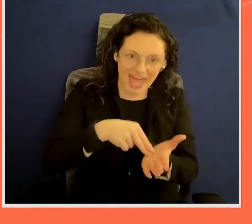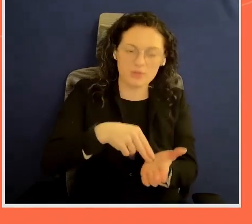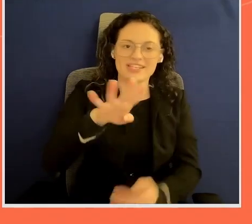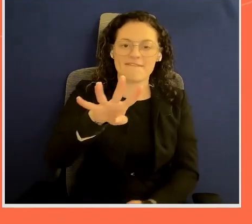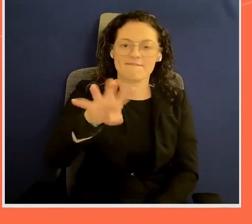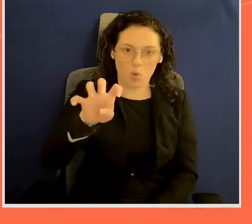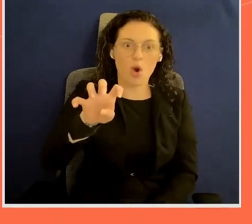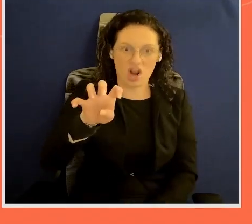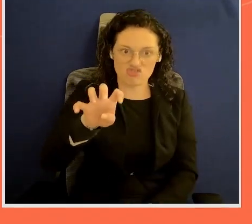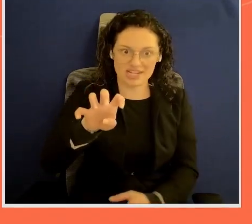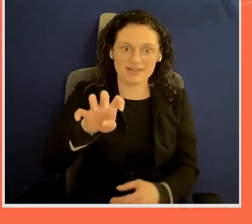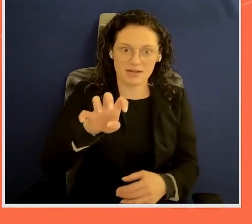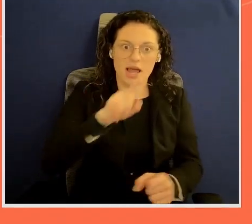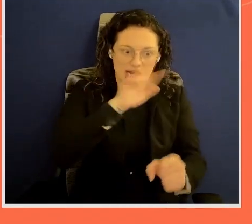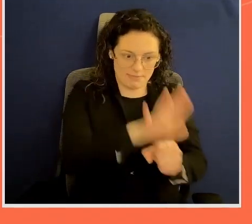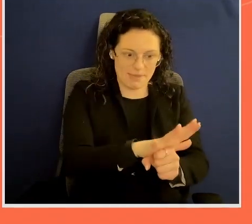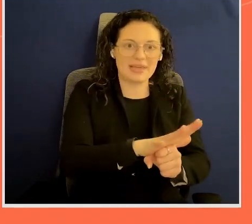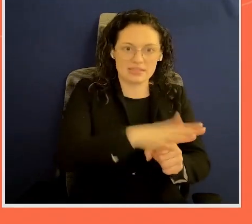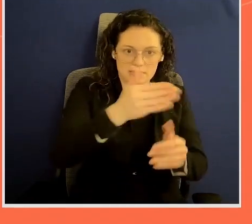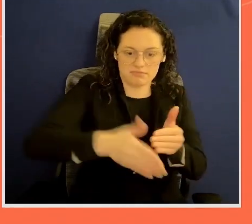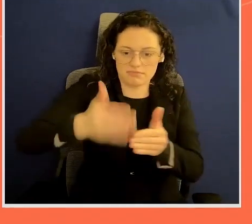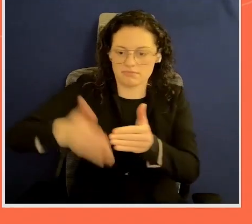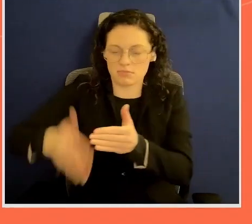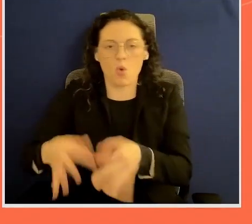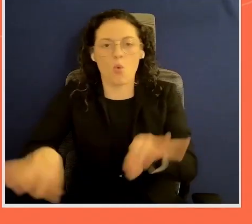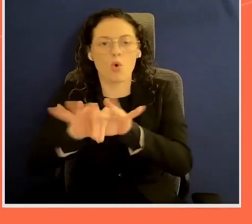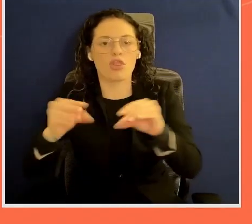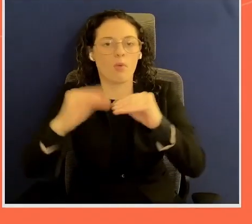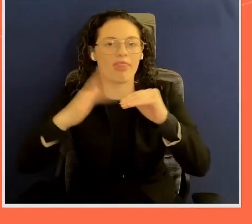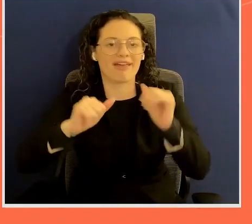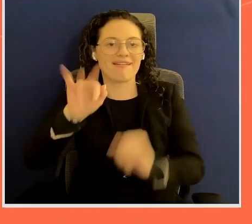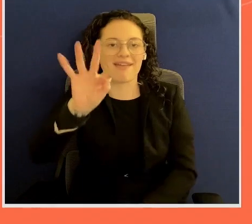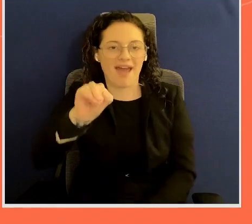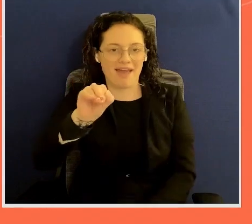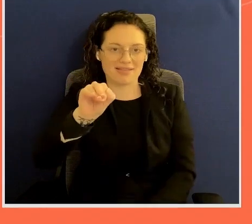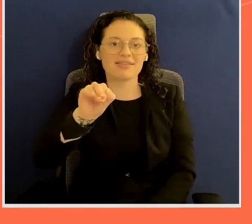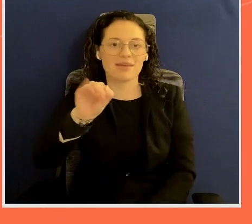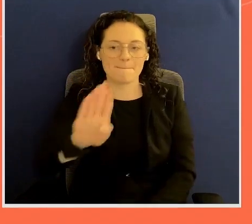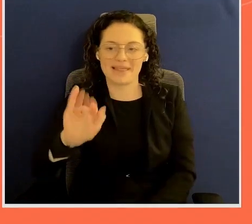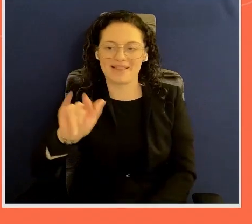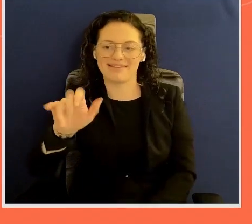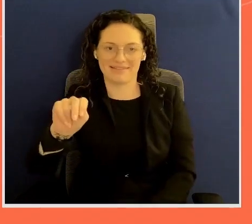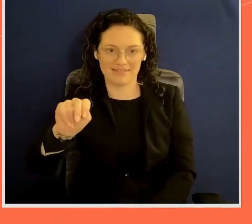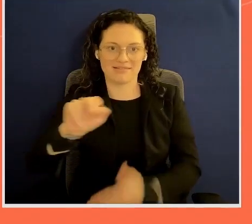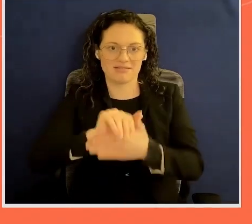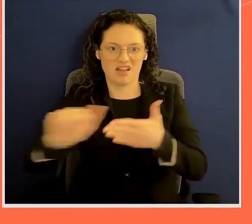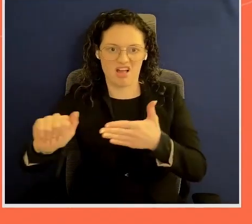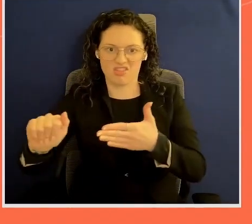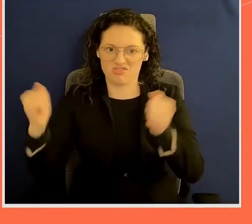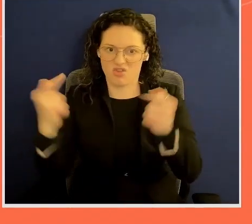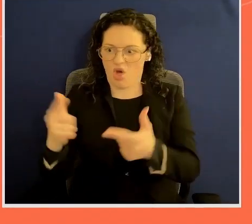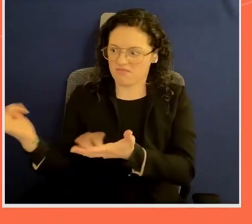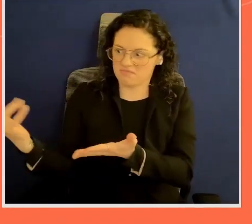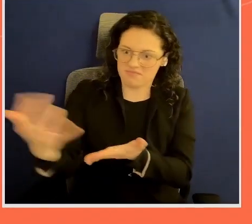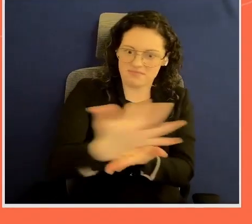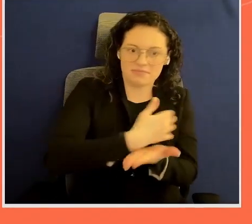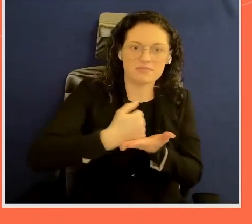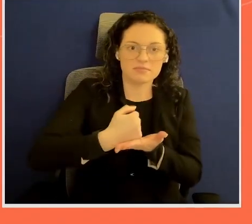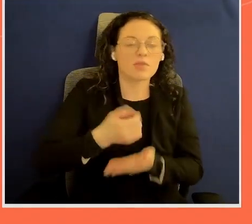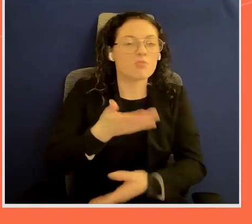more. Palau tuna to the world that